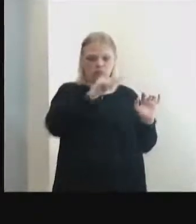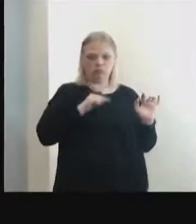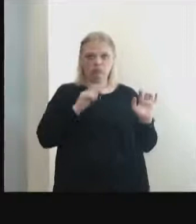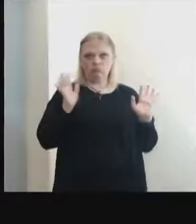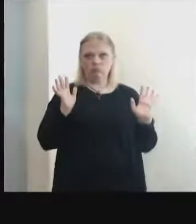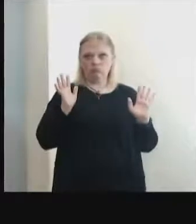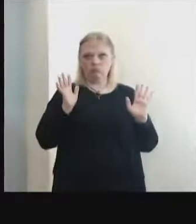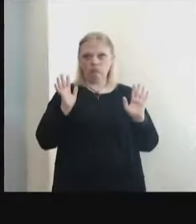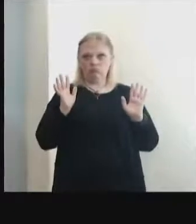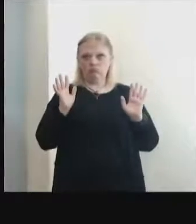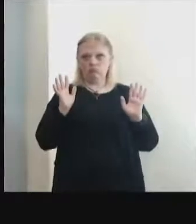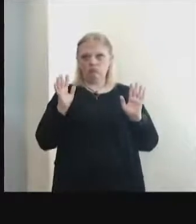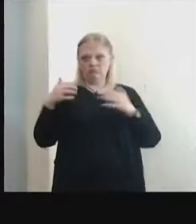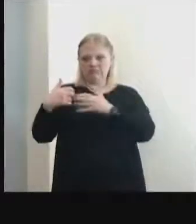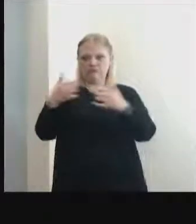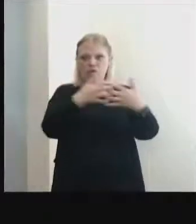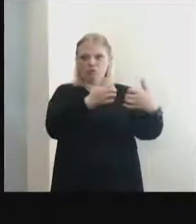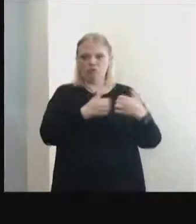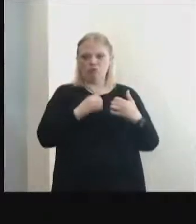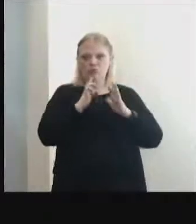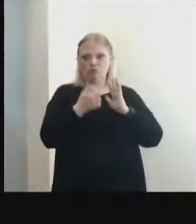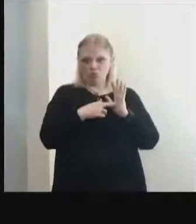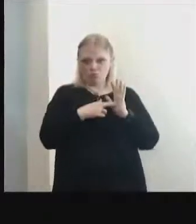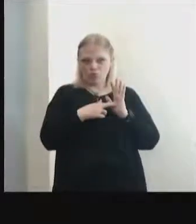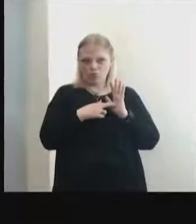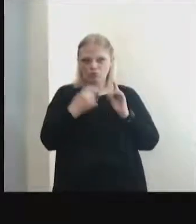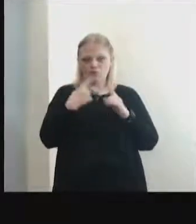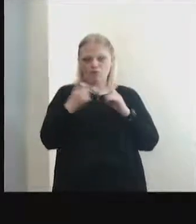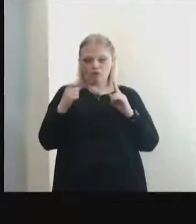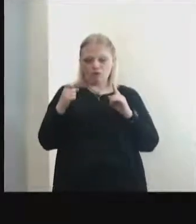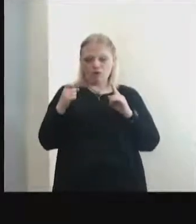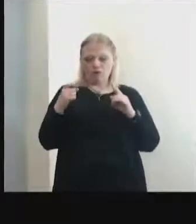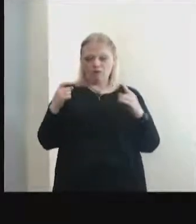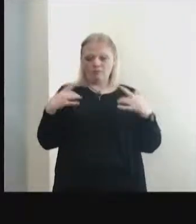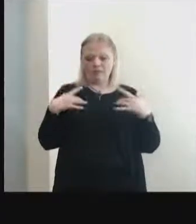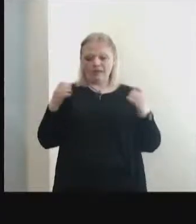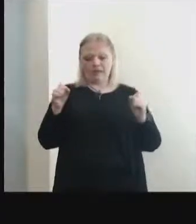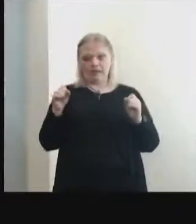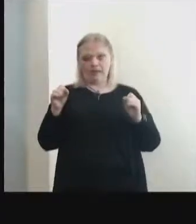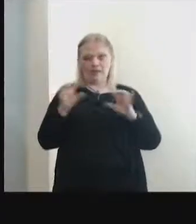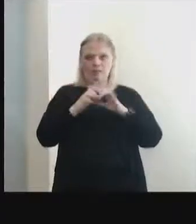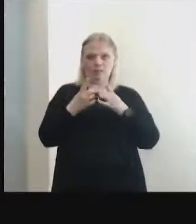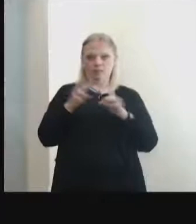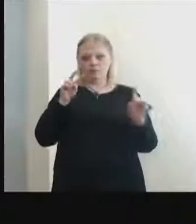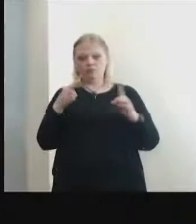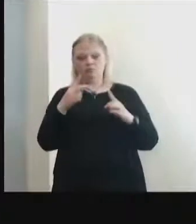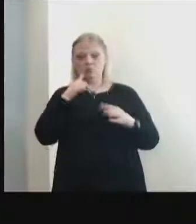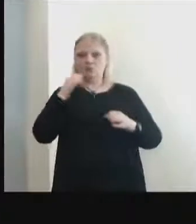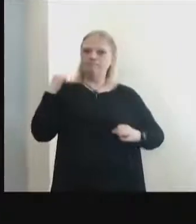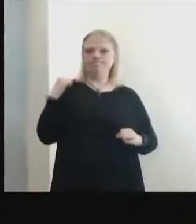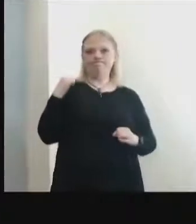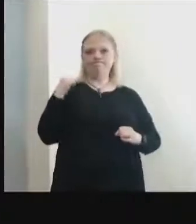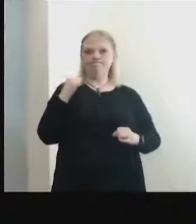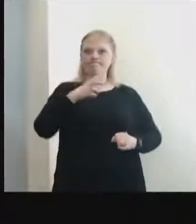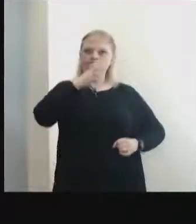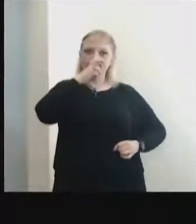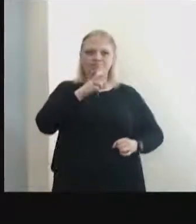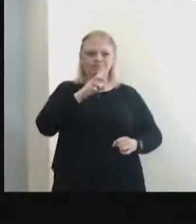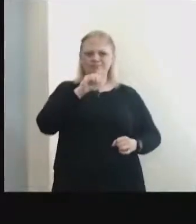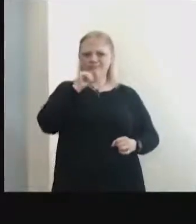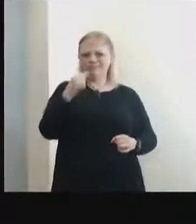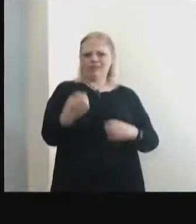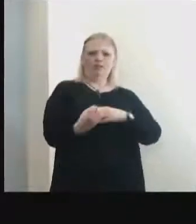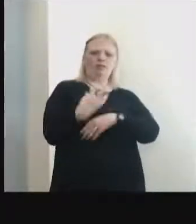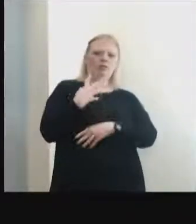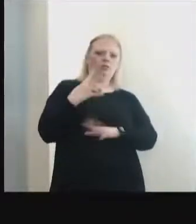roles, and I think from the public health standpoint, we are standing hard. We are not going to be influenced by